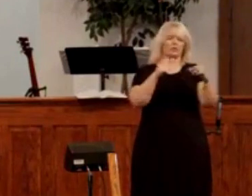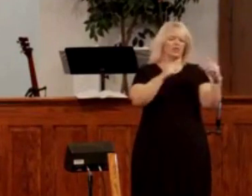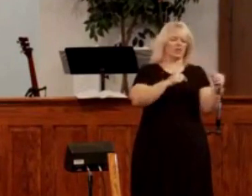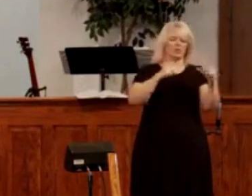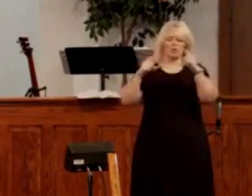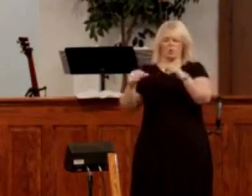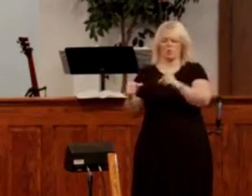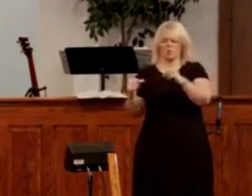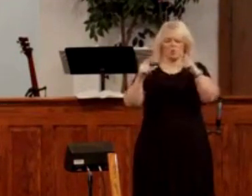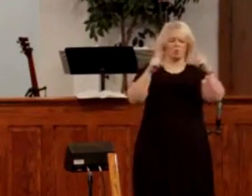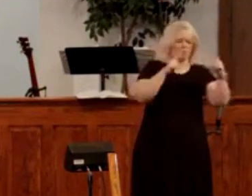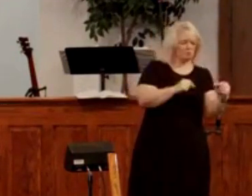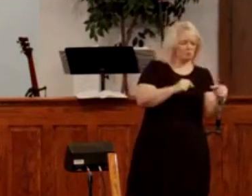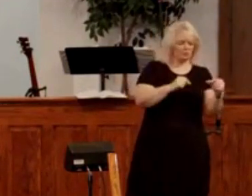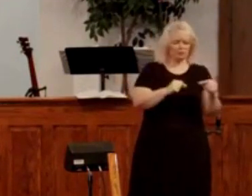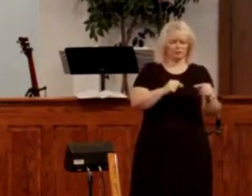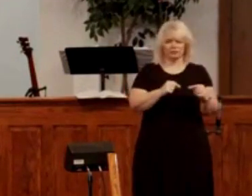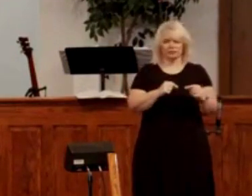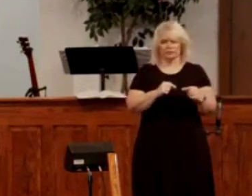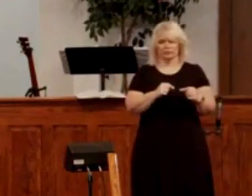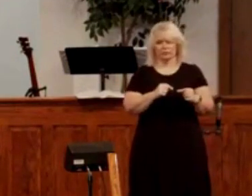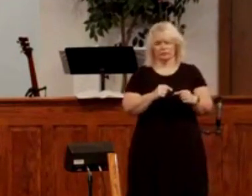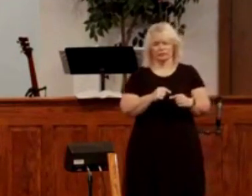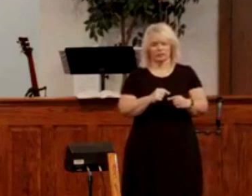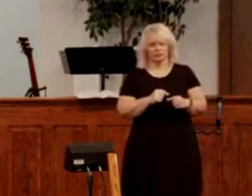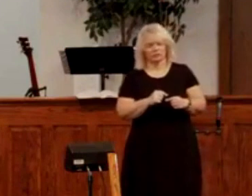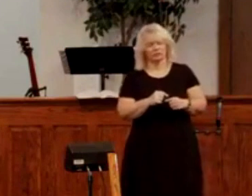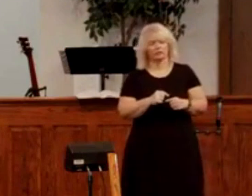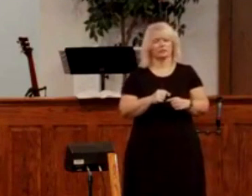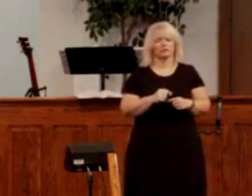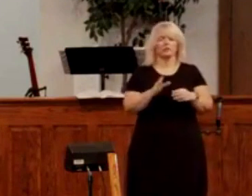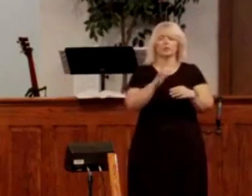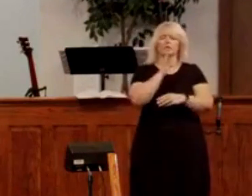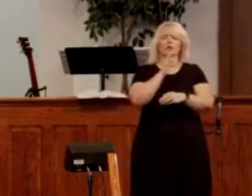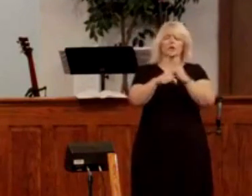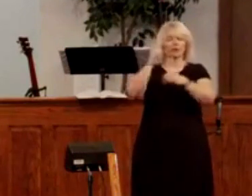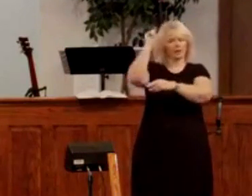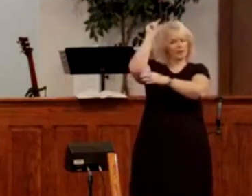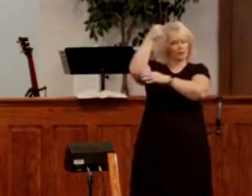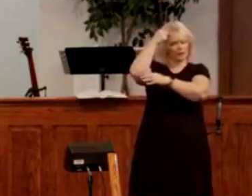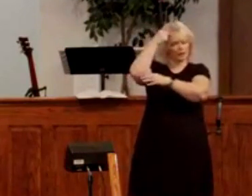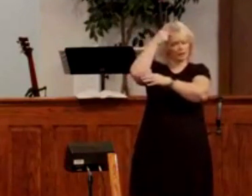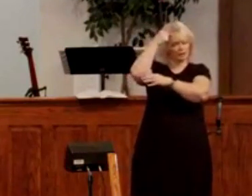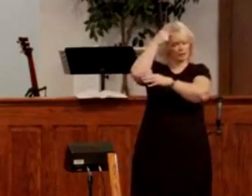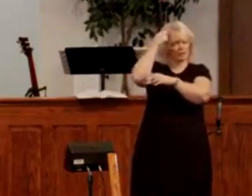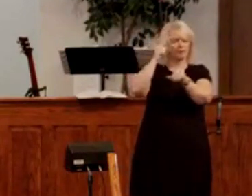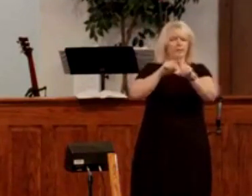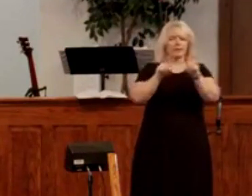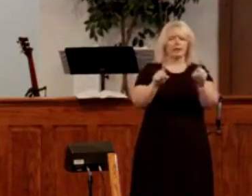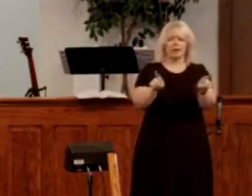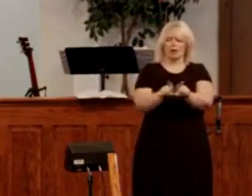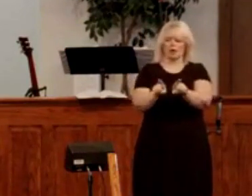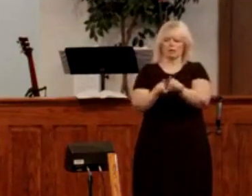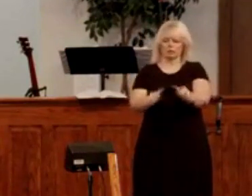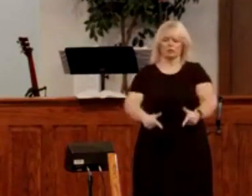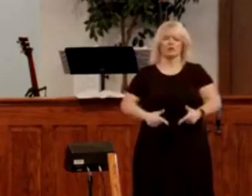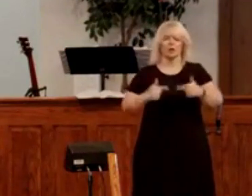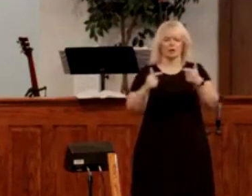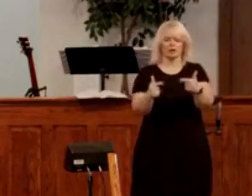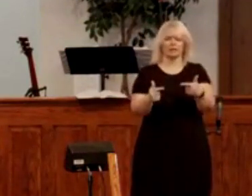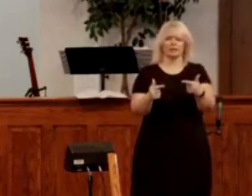quarrel. All right? This is obviously in the context of government officials, but it applies to life in a pagan culture. If you haven't learned it